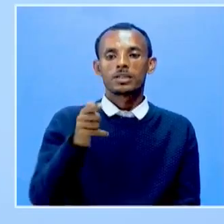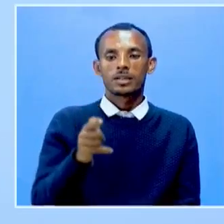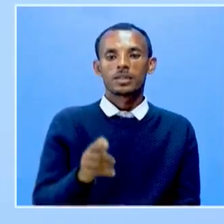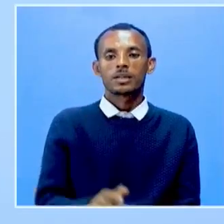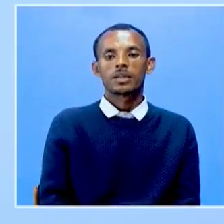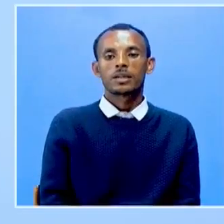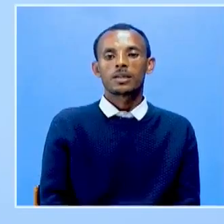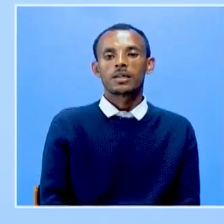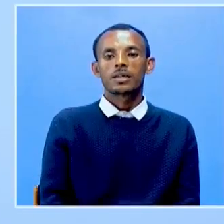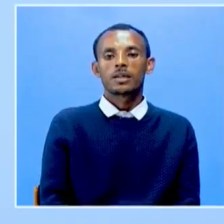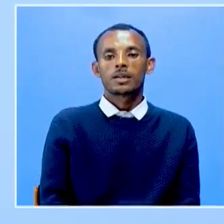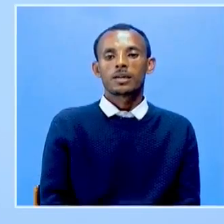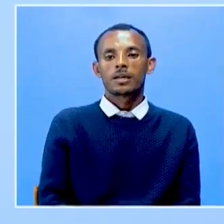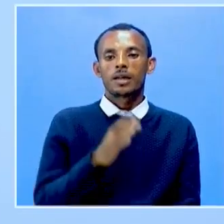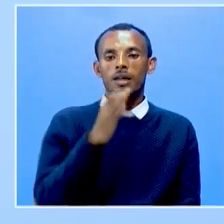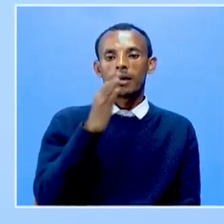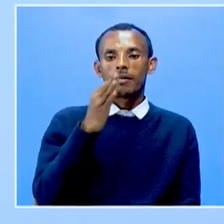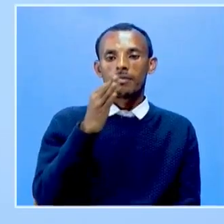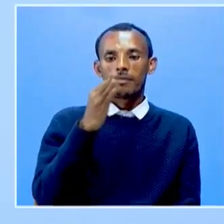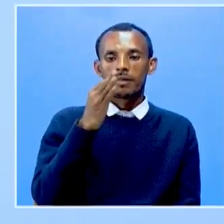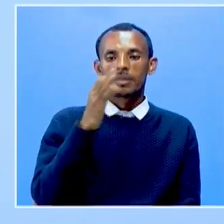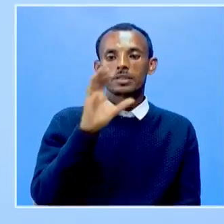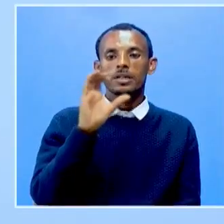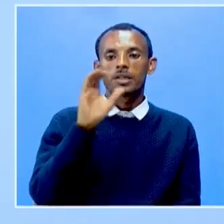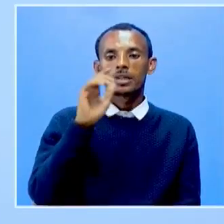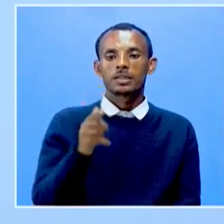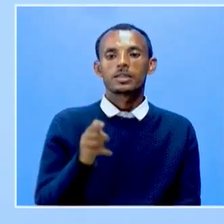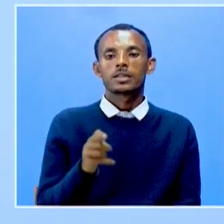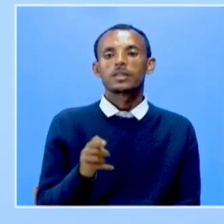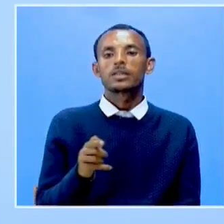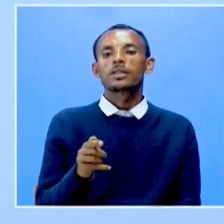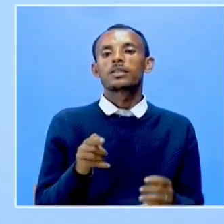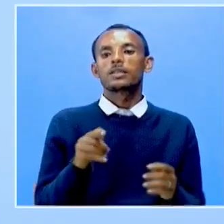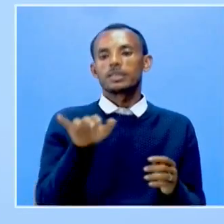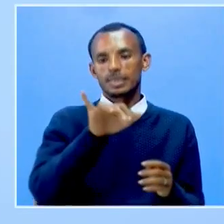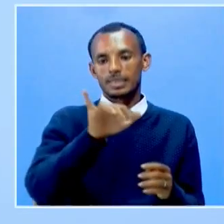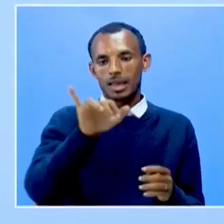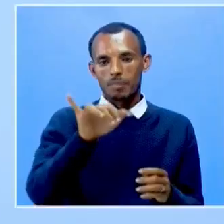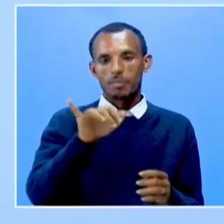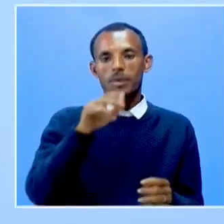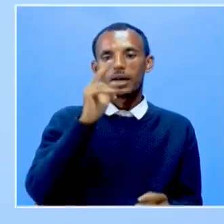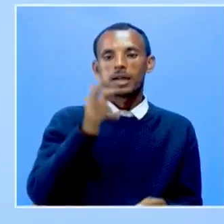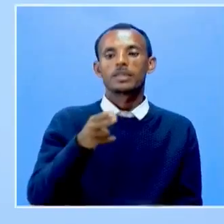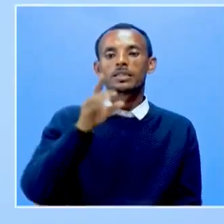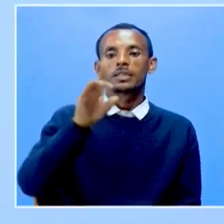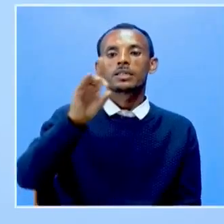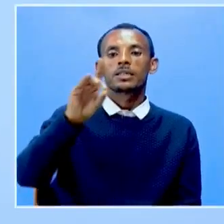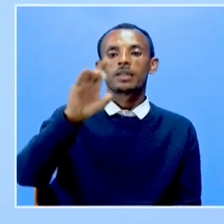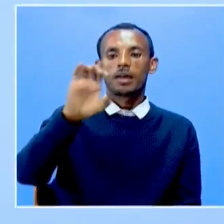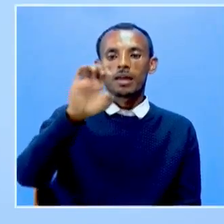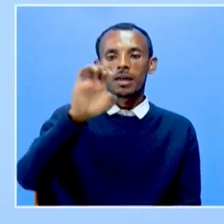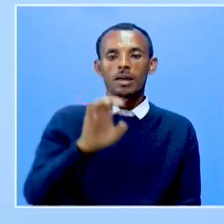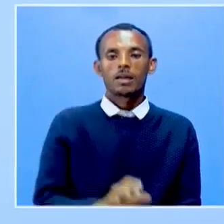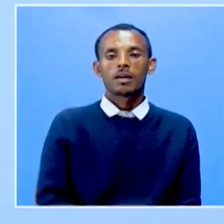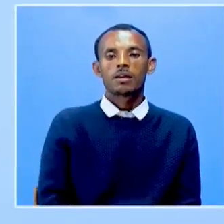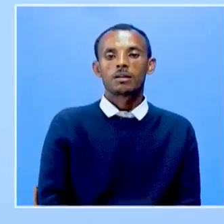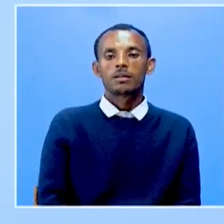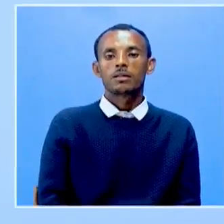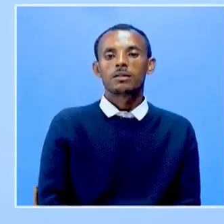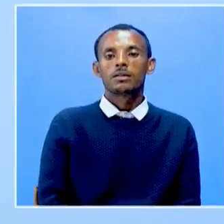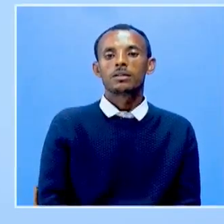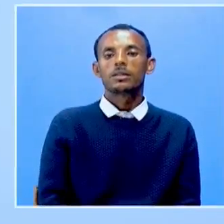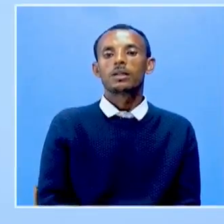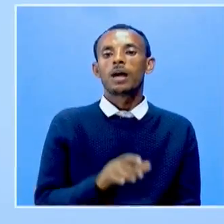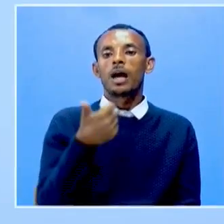FCG, this triangle, fits with HDE. HDE with this one. As you